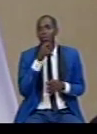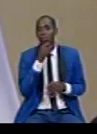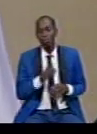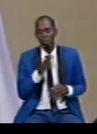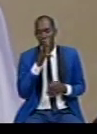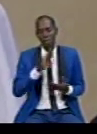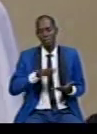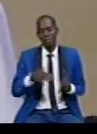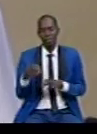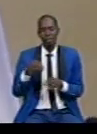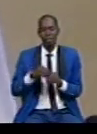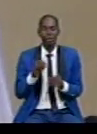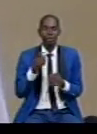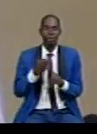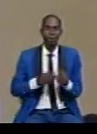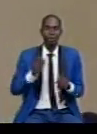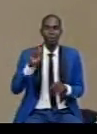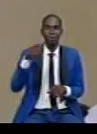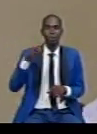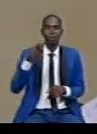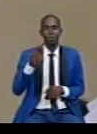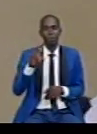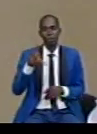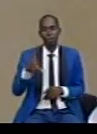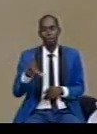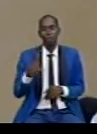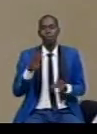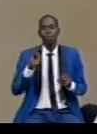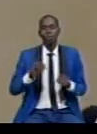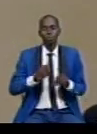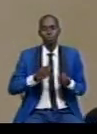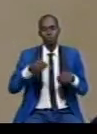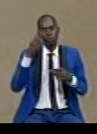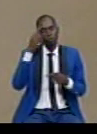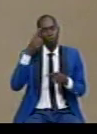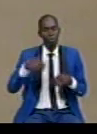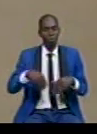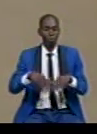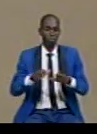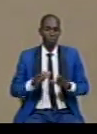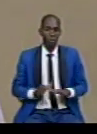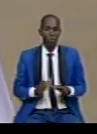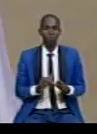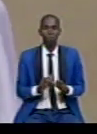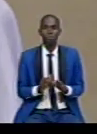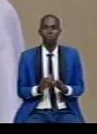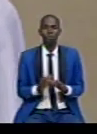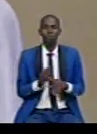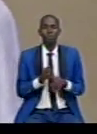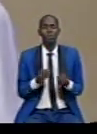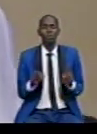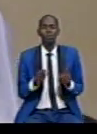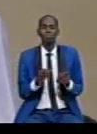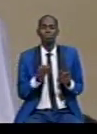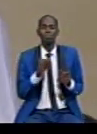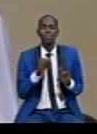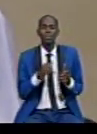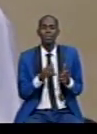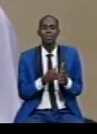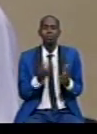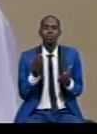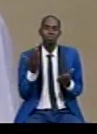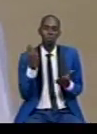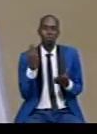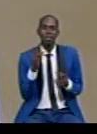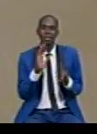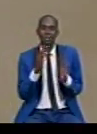prayer, and we needed to go for the burial. But it's like the devil was waiting for such a time to